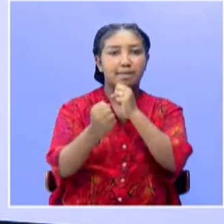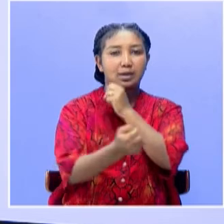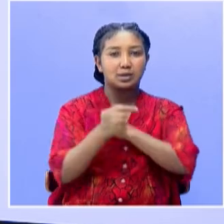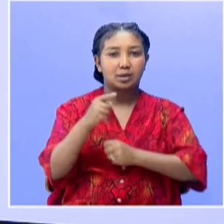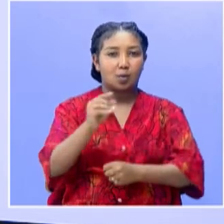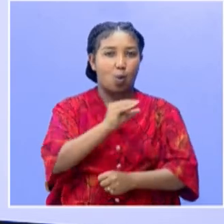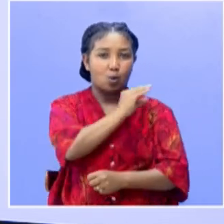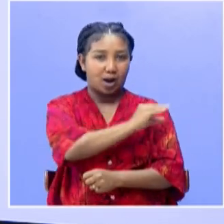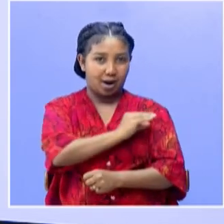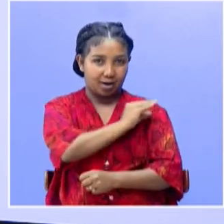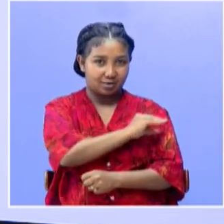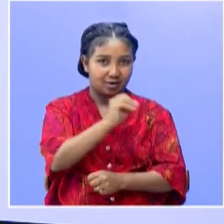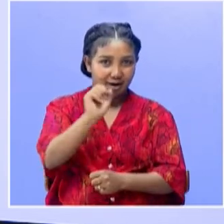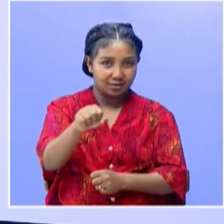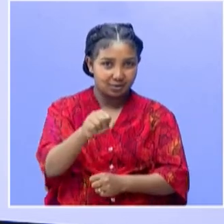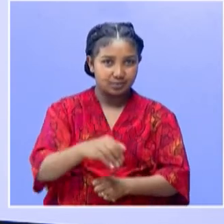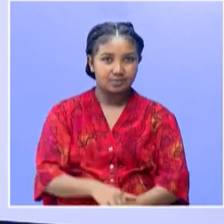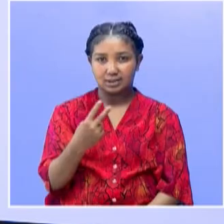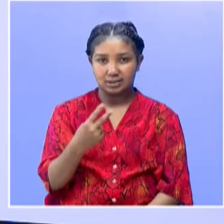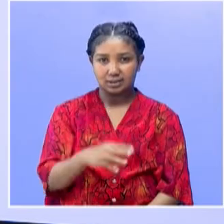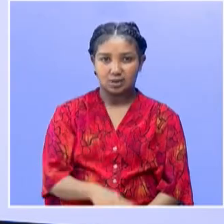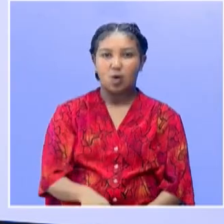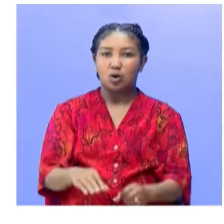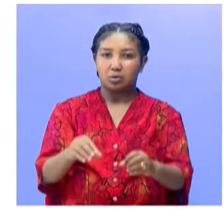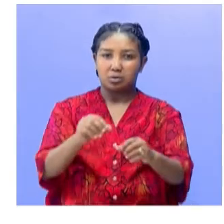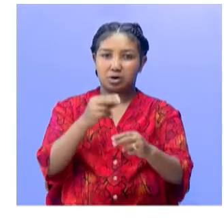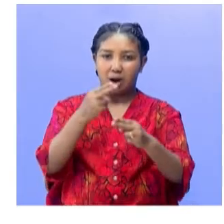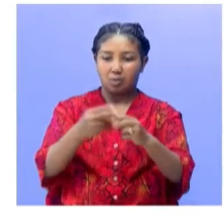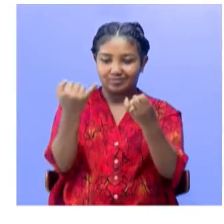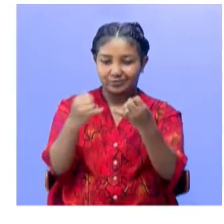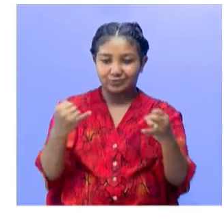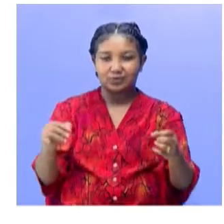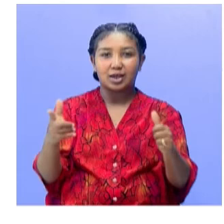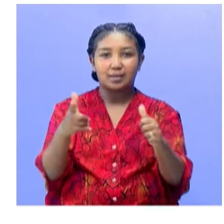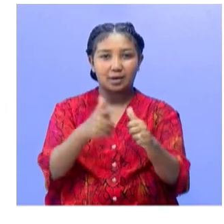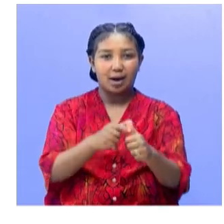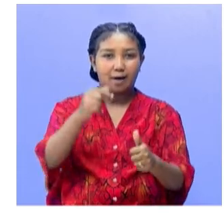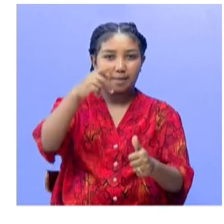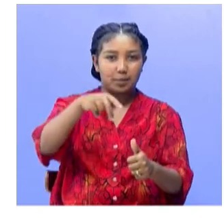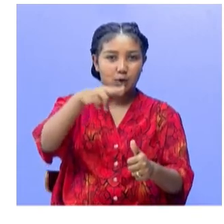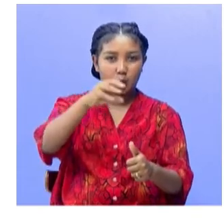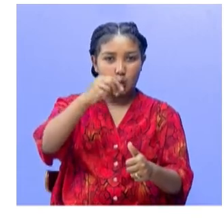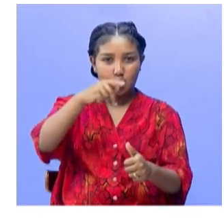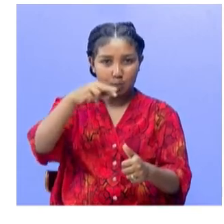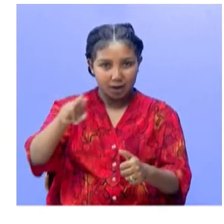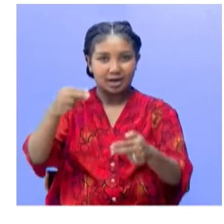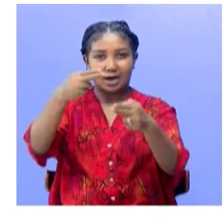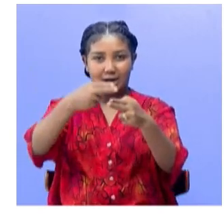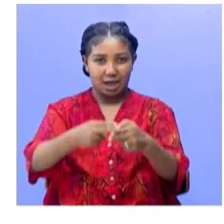their characteristics, right? Okay, let's categorize them. The first one, proper names.